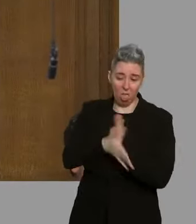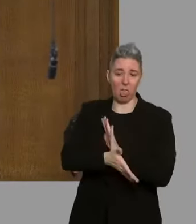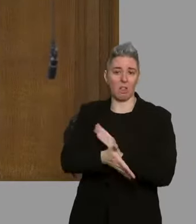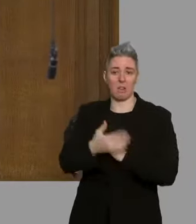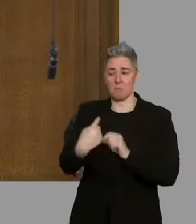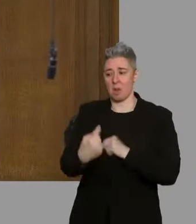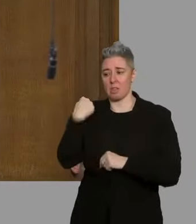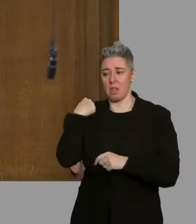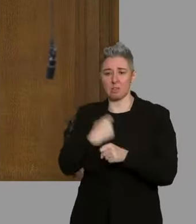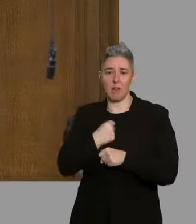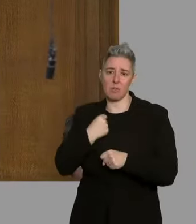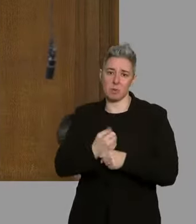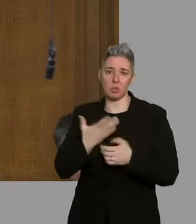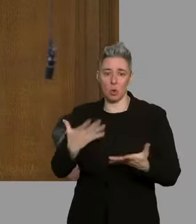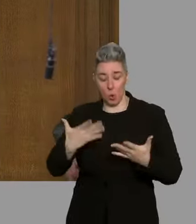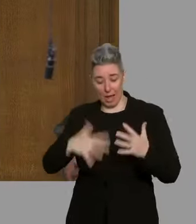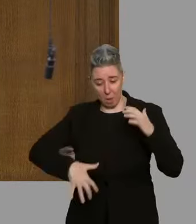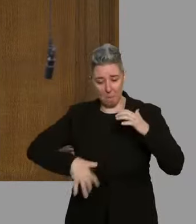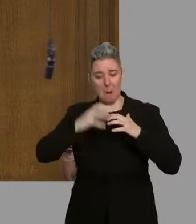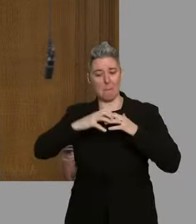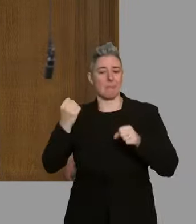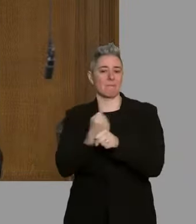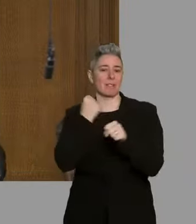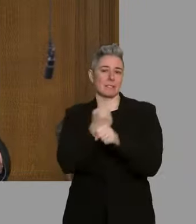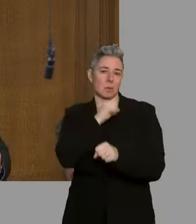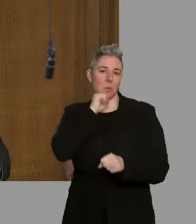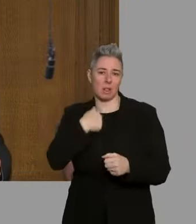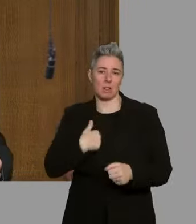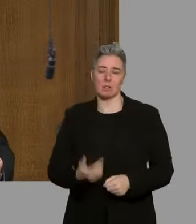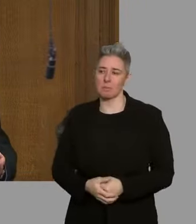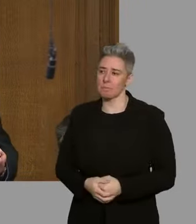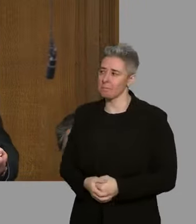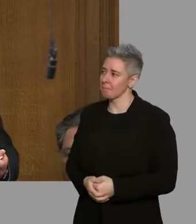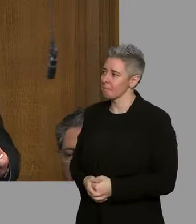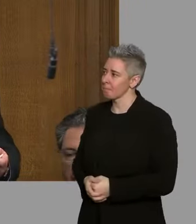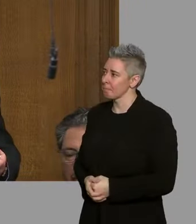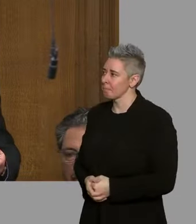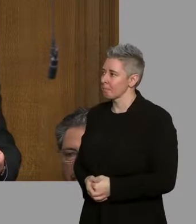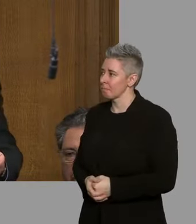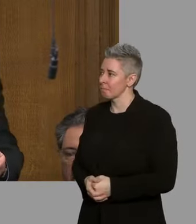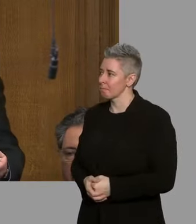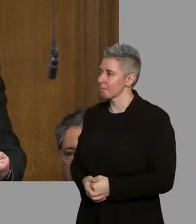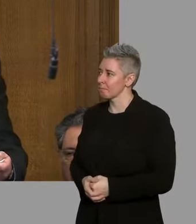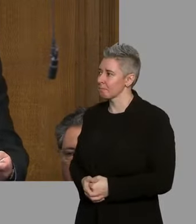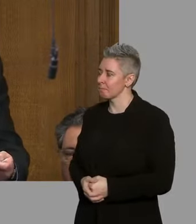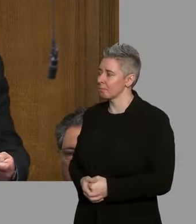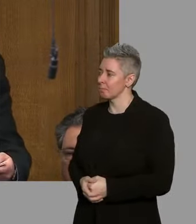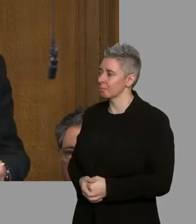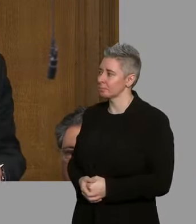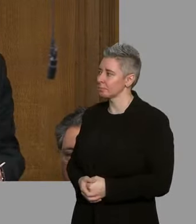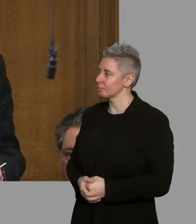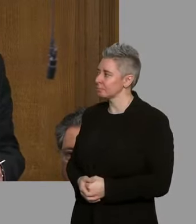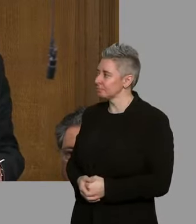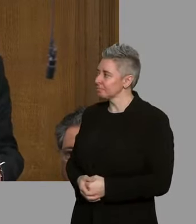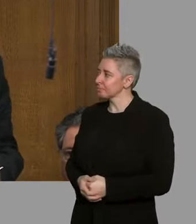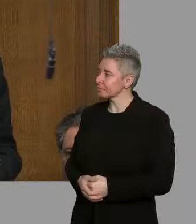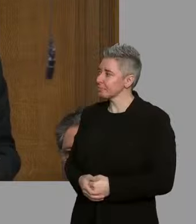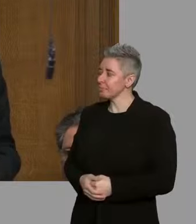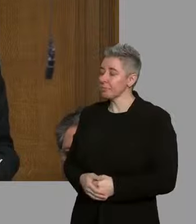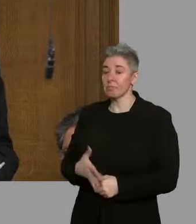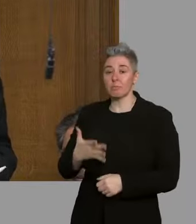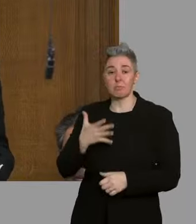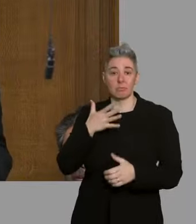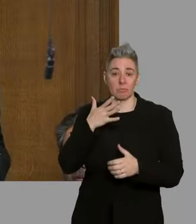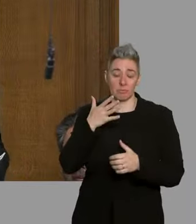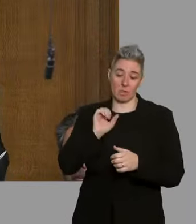transferred the Mine Workers Pension Scheme Investment Reserve Fund, benefiting nearly 4,000 former miners and miners' widows in my